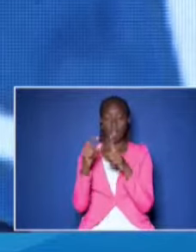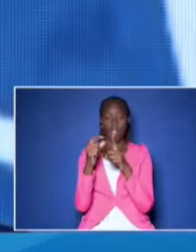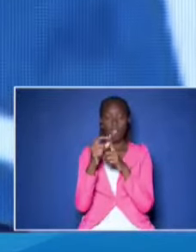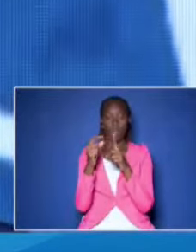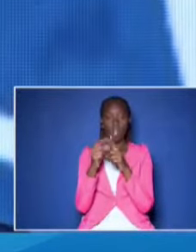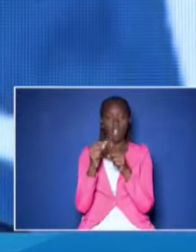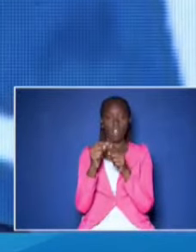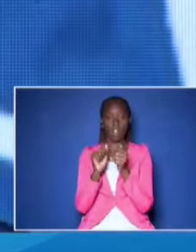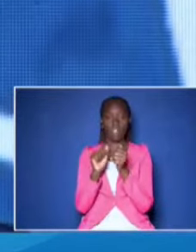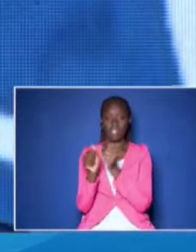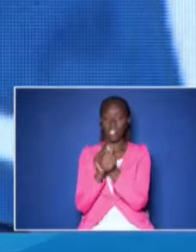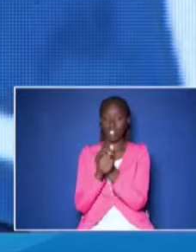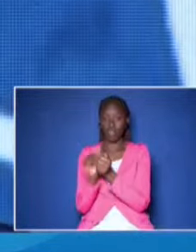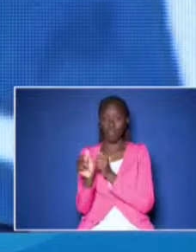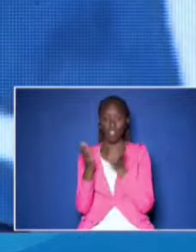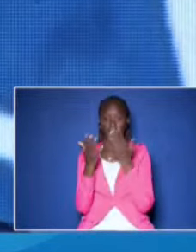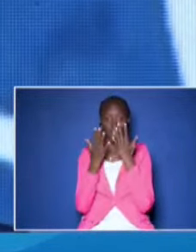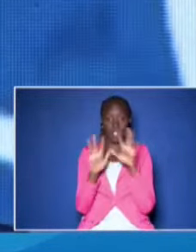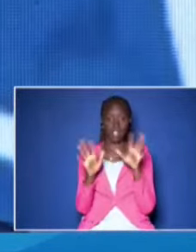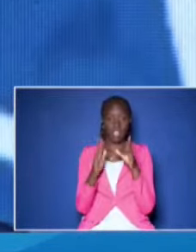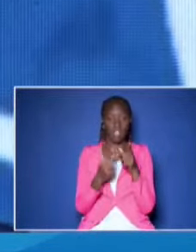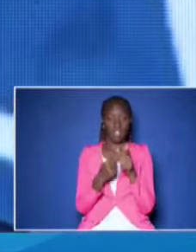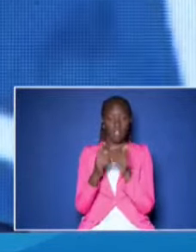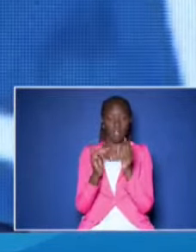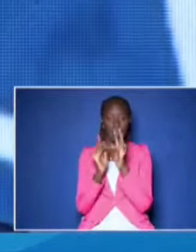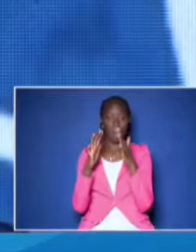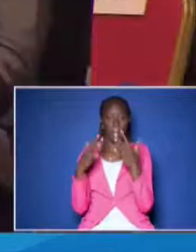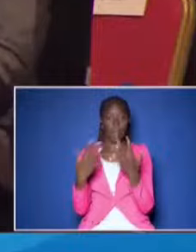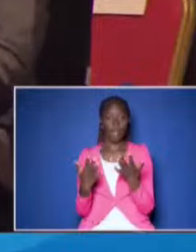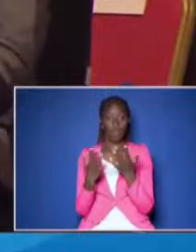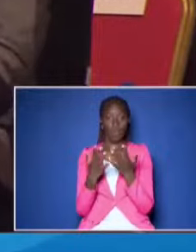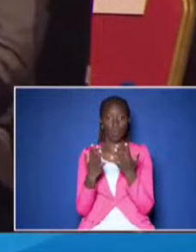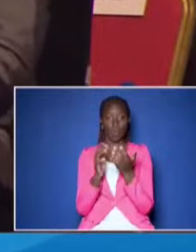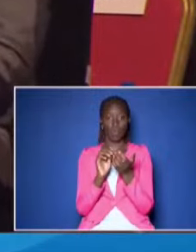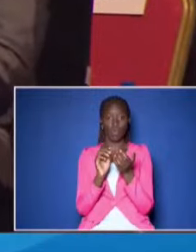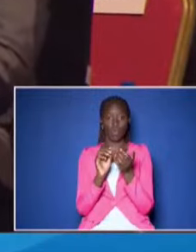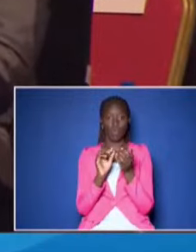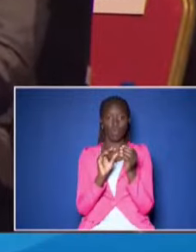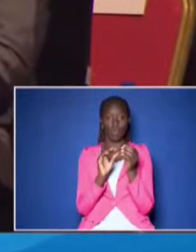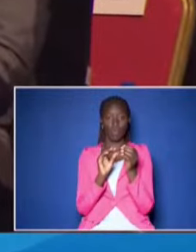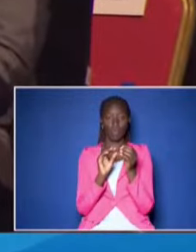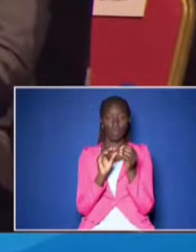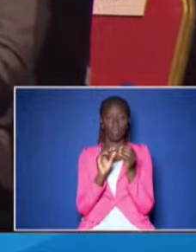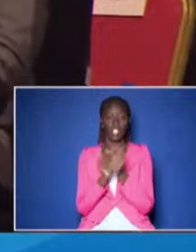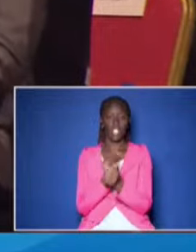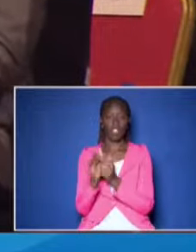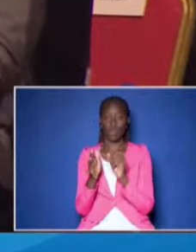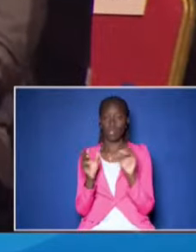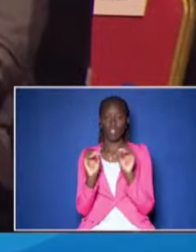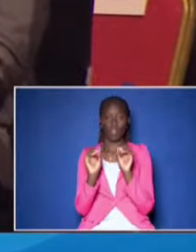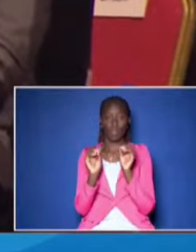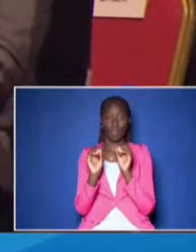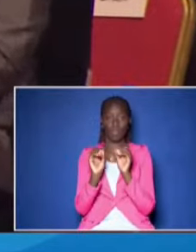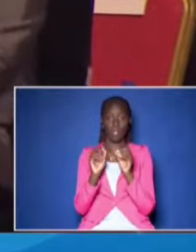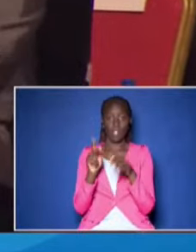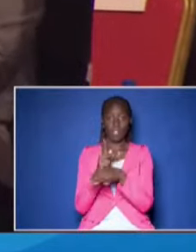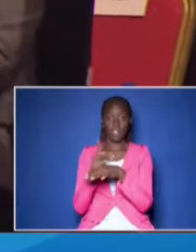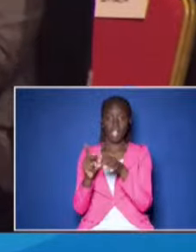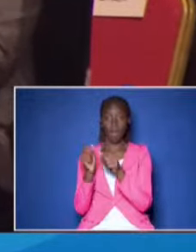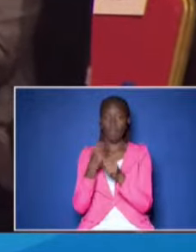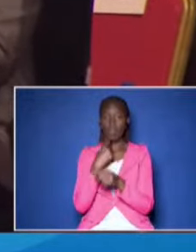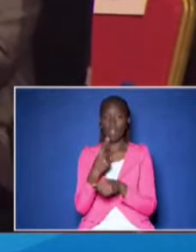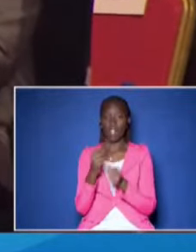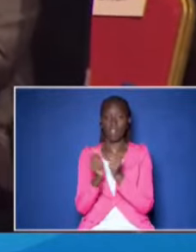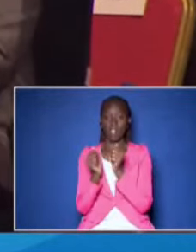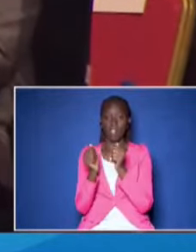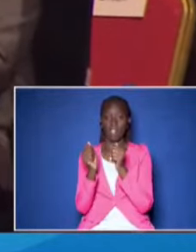pass away the Bible cannot pass away the entirety Psalm 119 verse